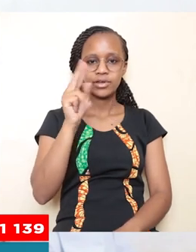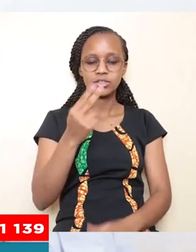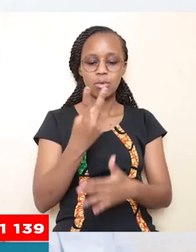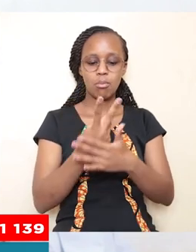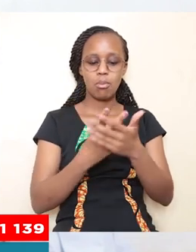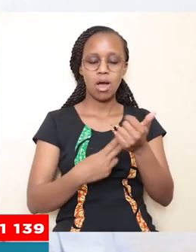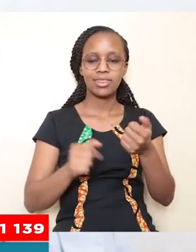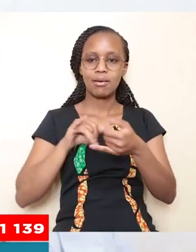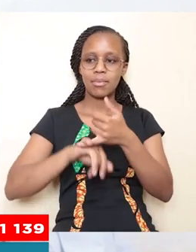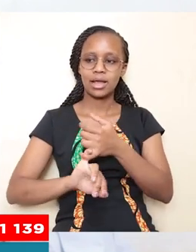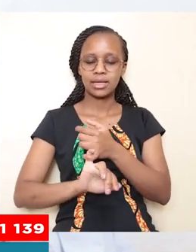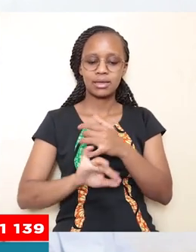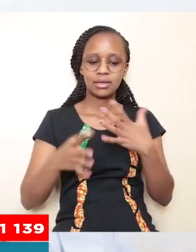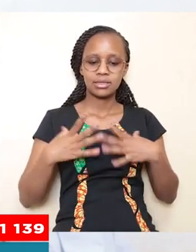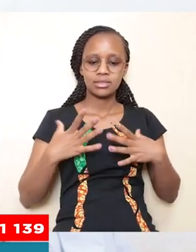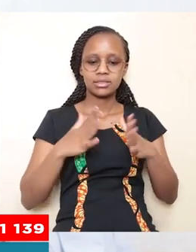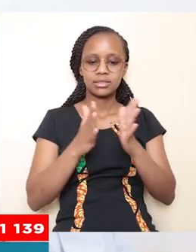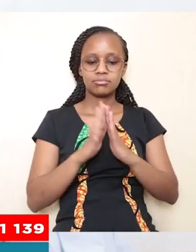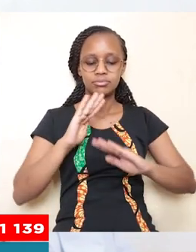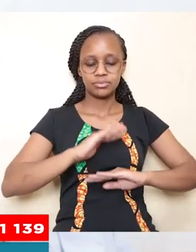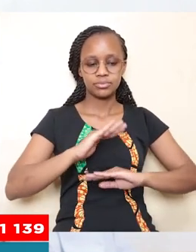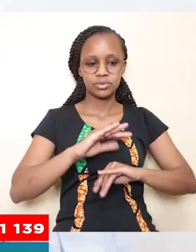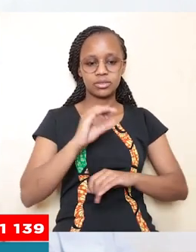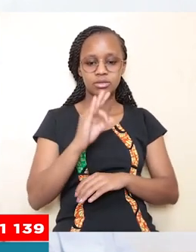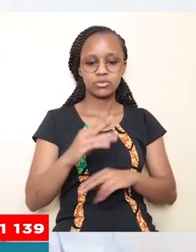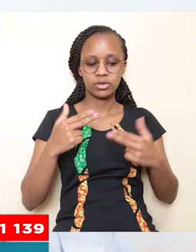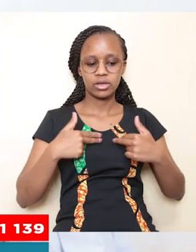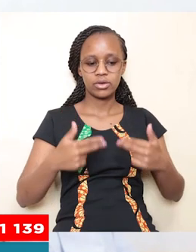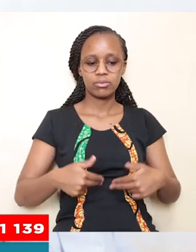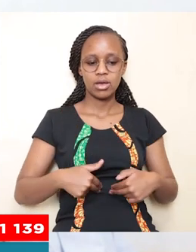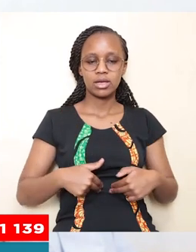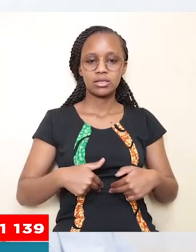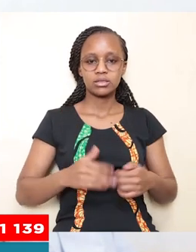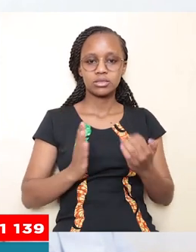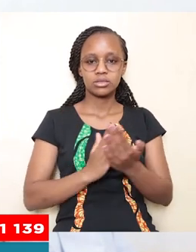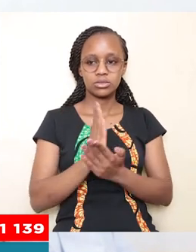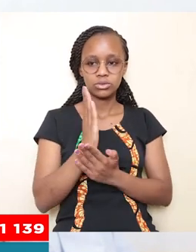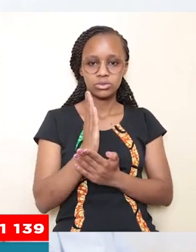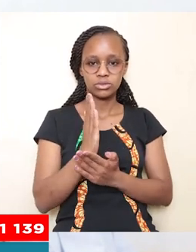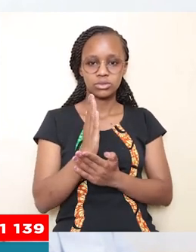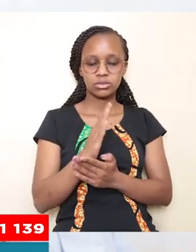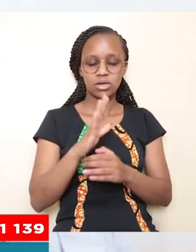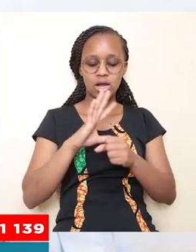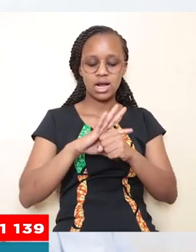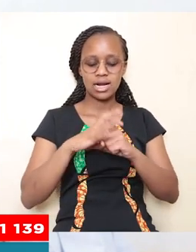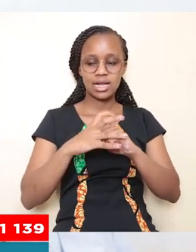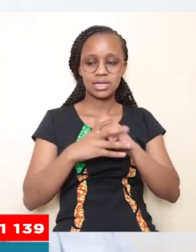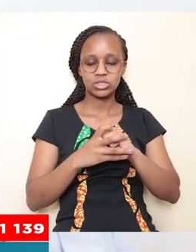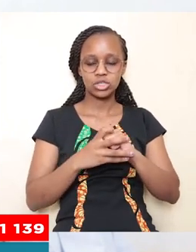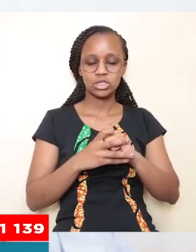couples and the sustenance of humanity through procreation.